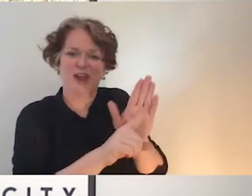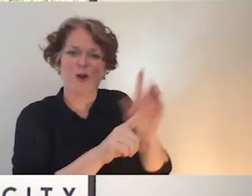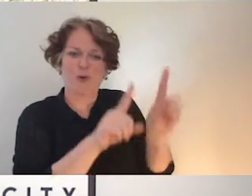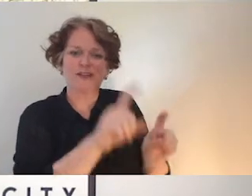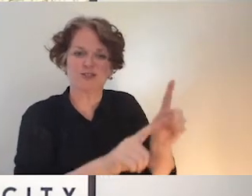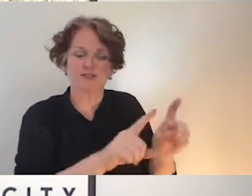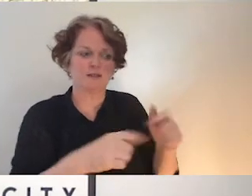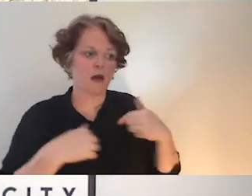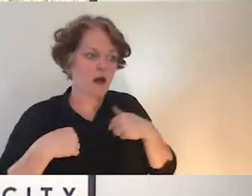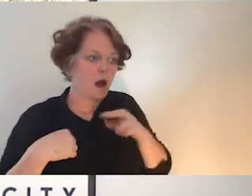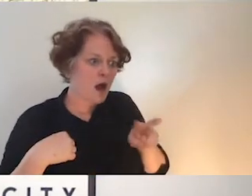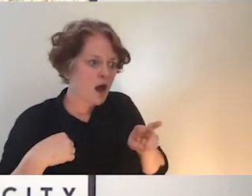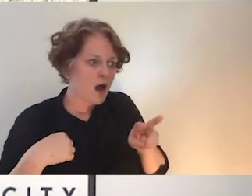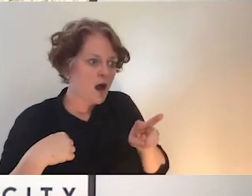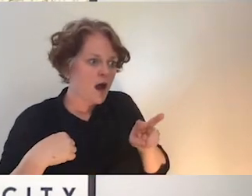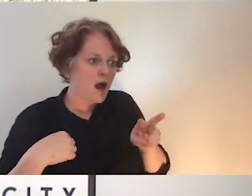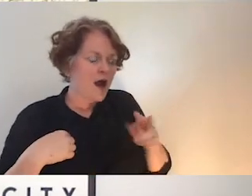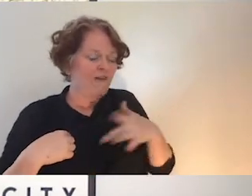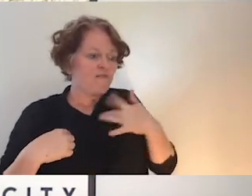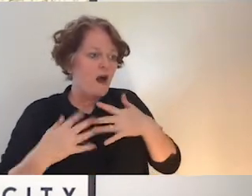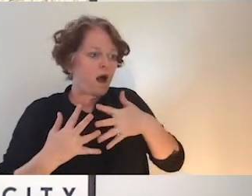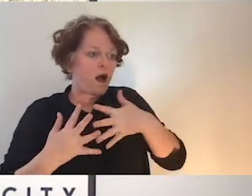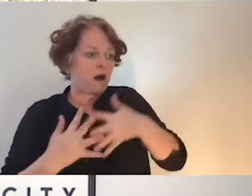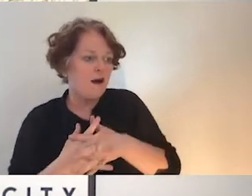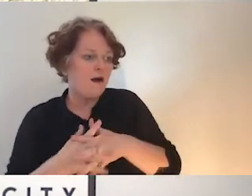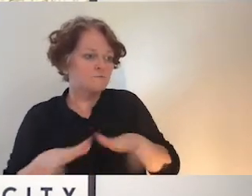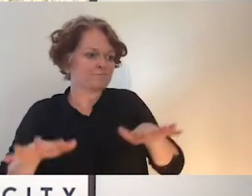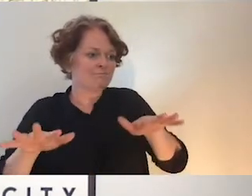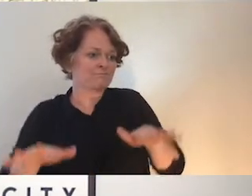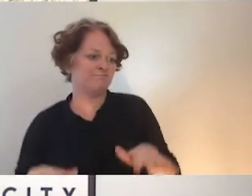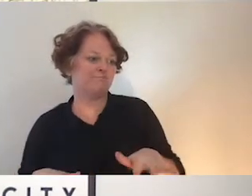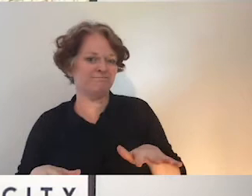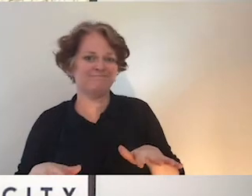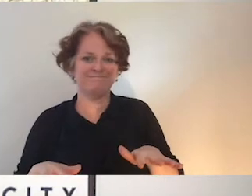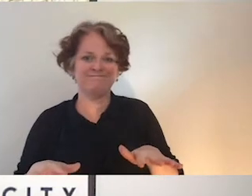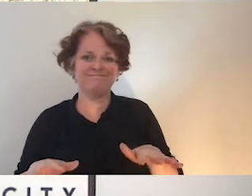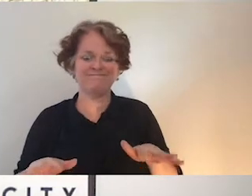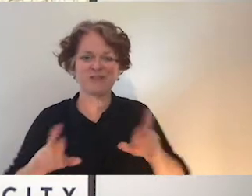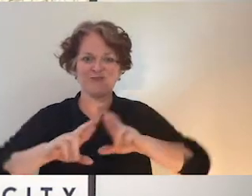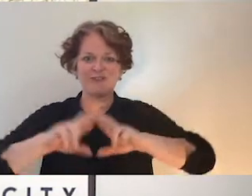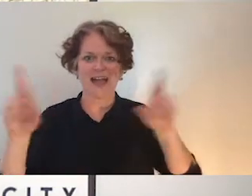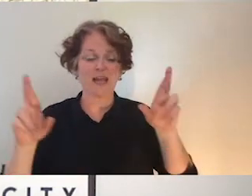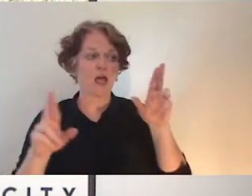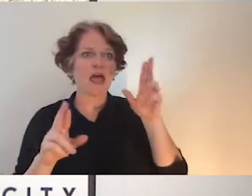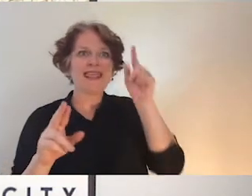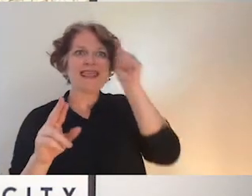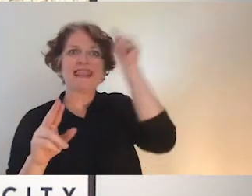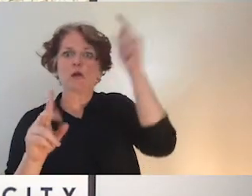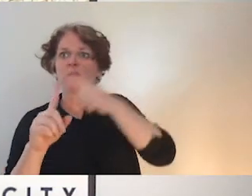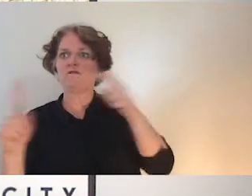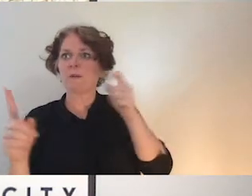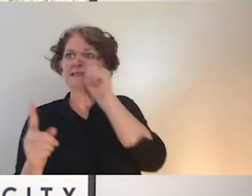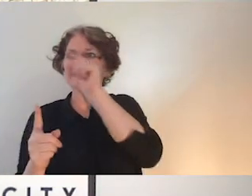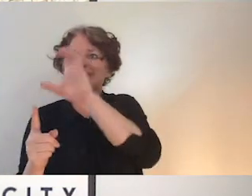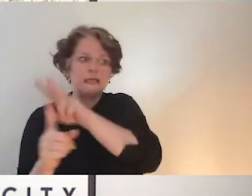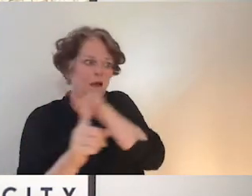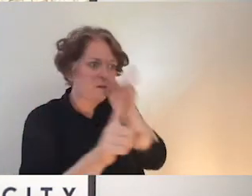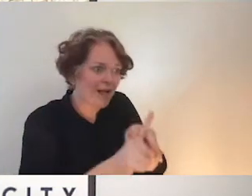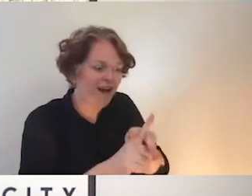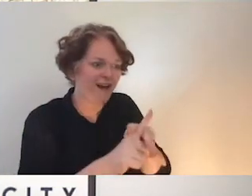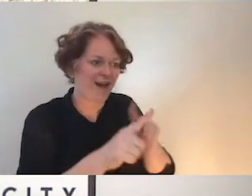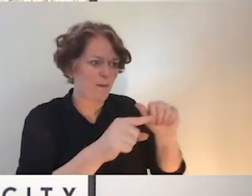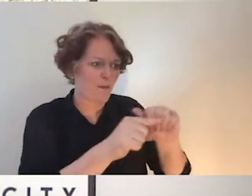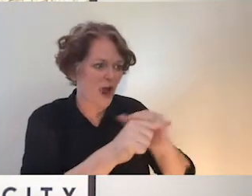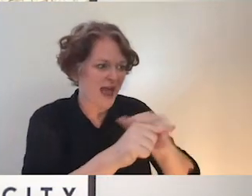Finally, I found my footing and everything began to click. I started putting all of the theory I was learning from TC into